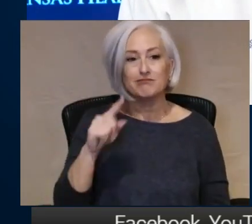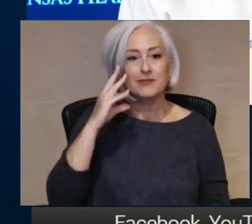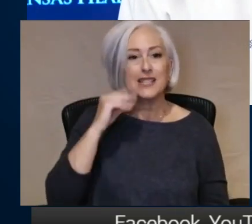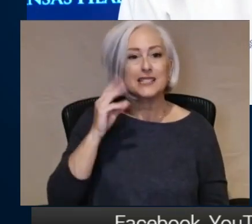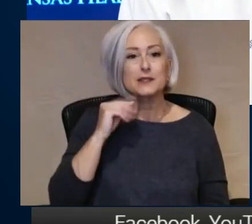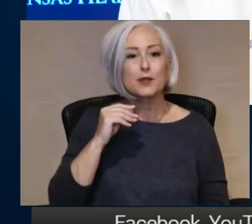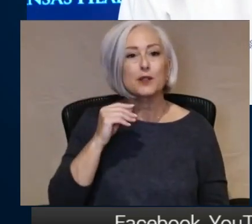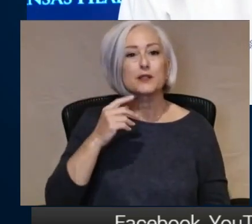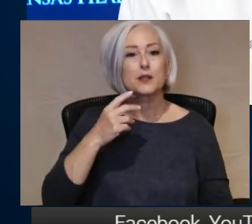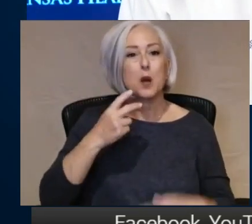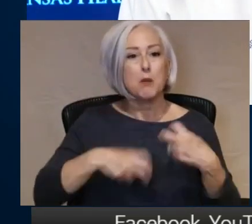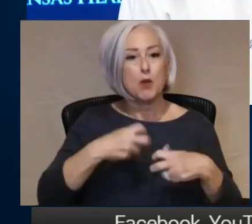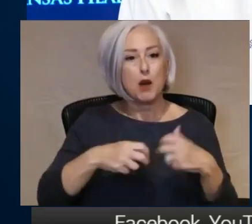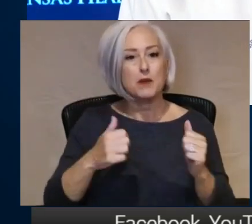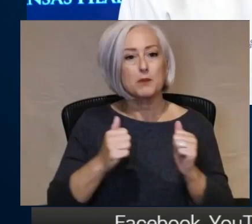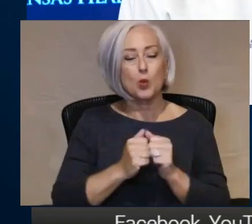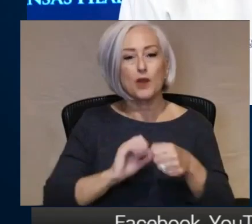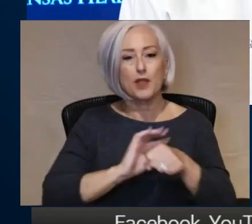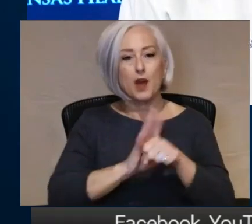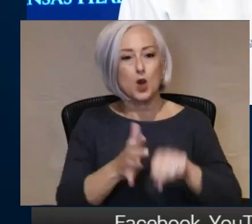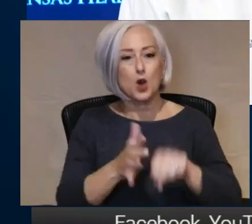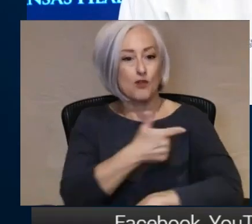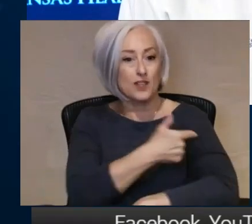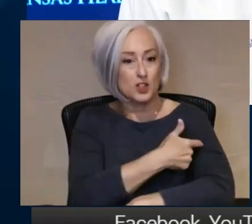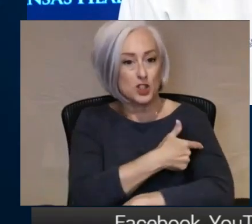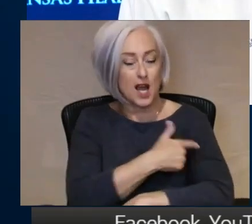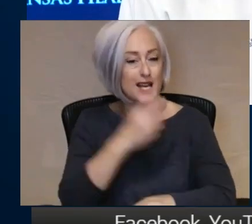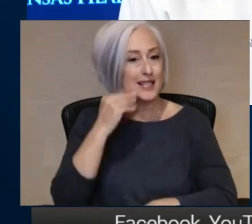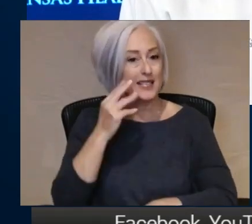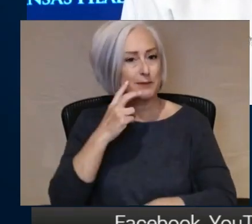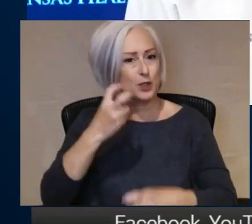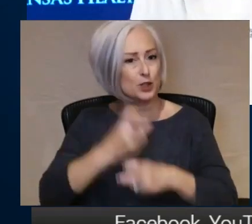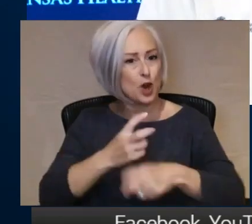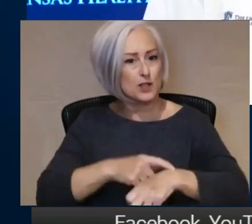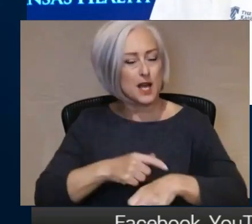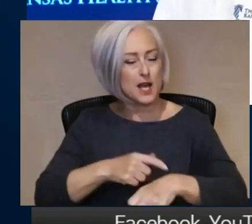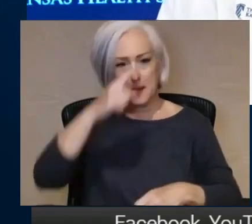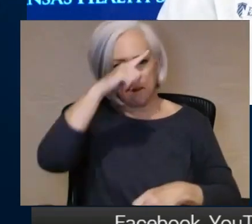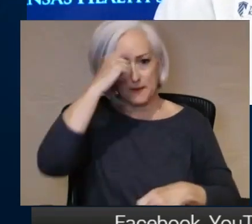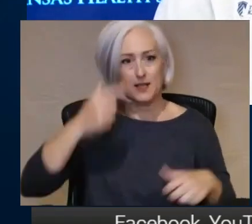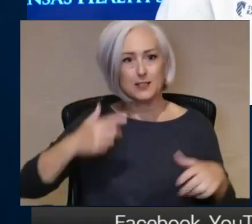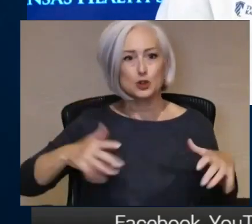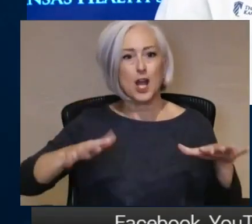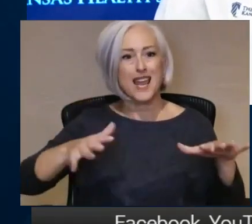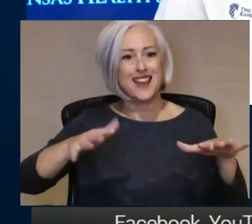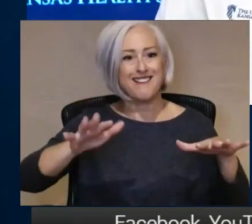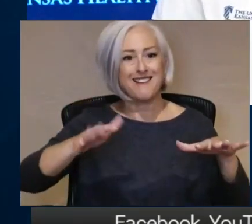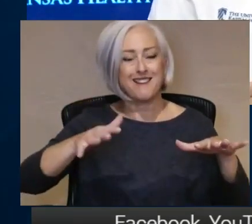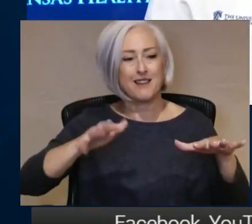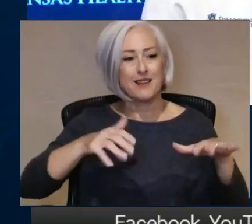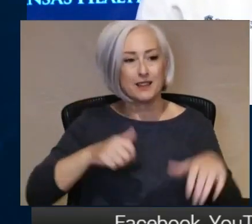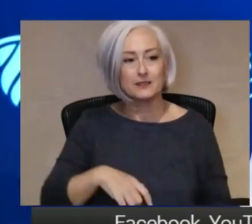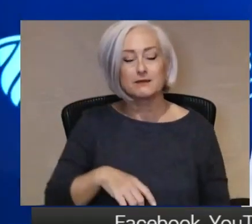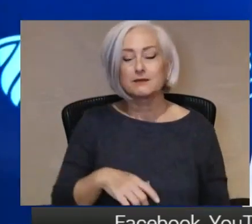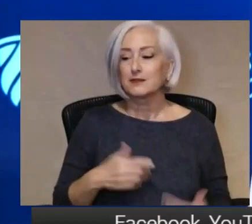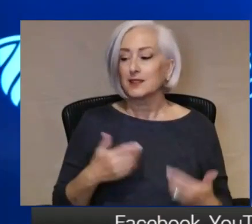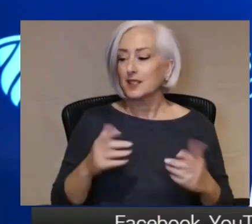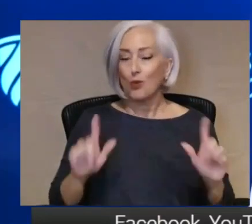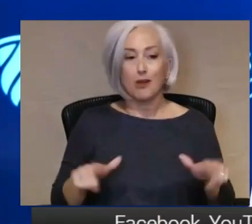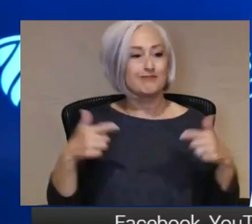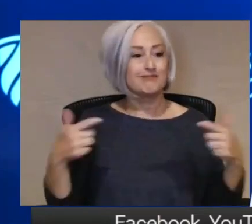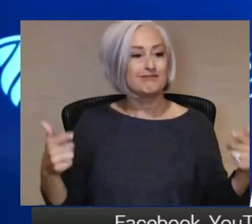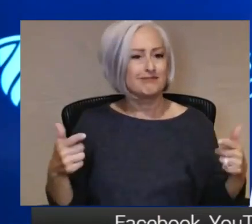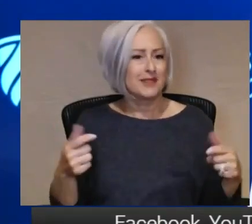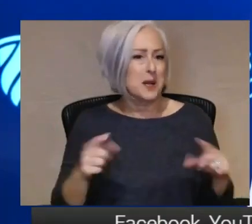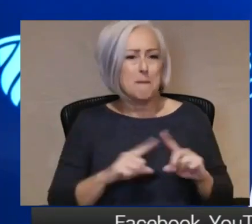it hard to give them a shot or treat them because they're shaking? Well, I know we'll see what our experts say, but we can give people shots one